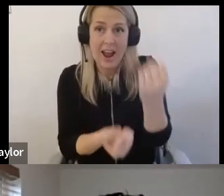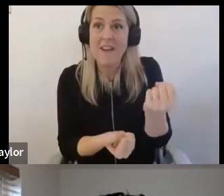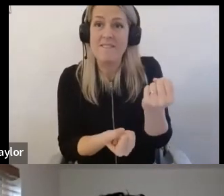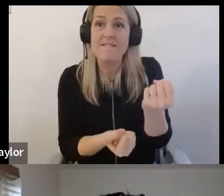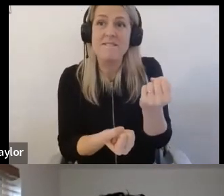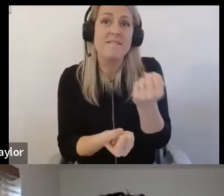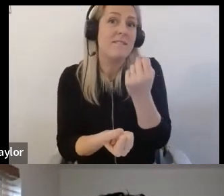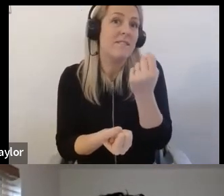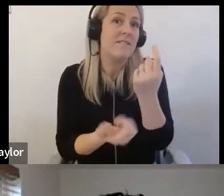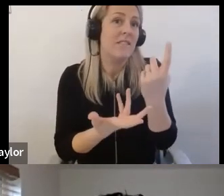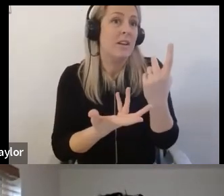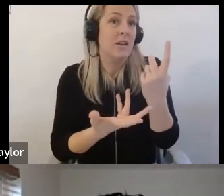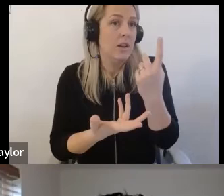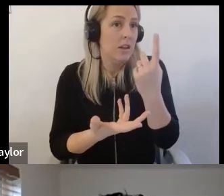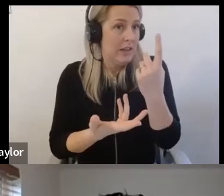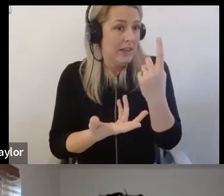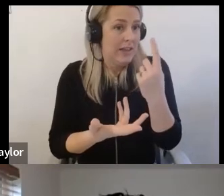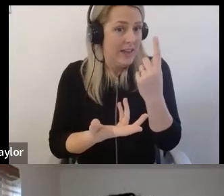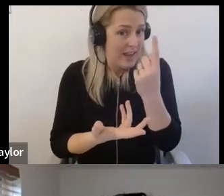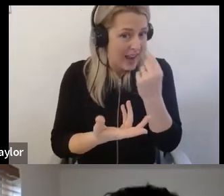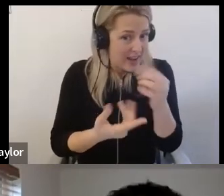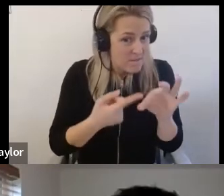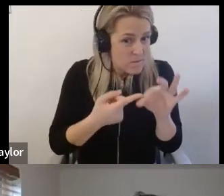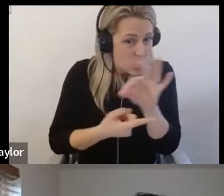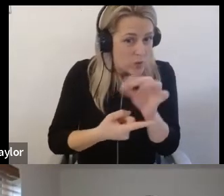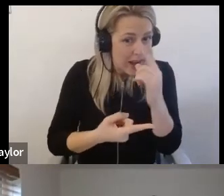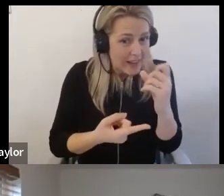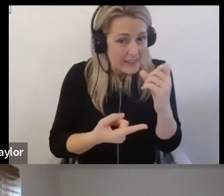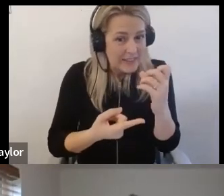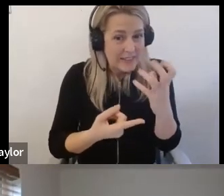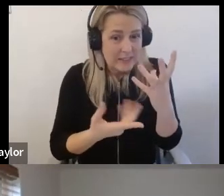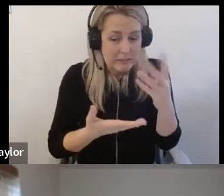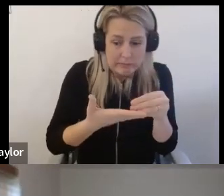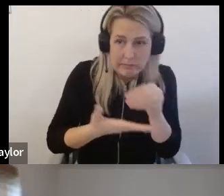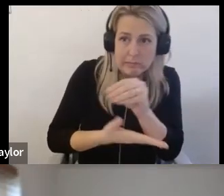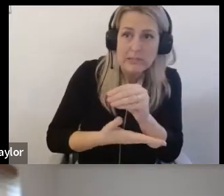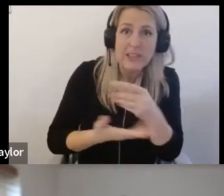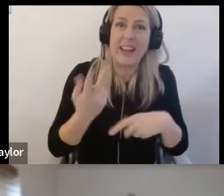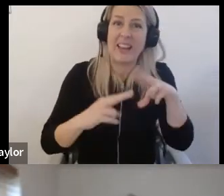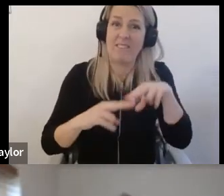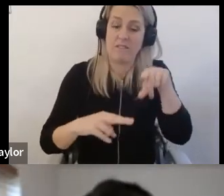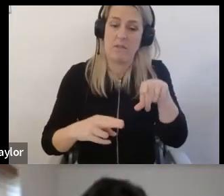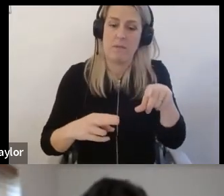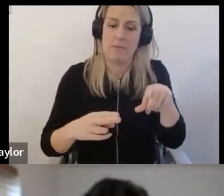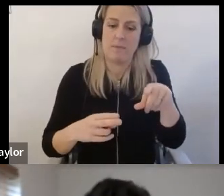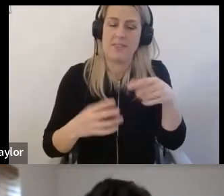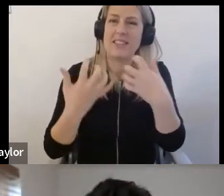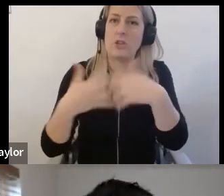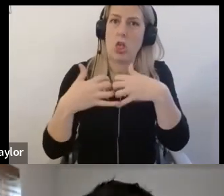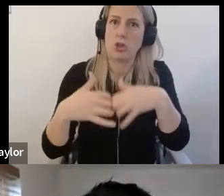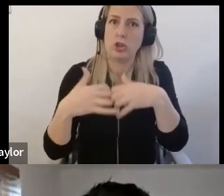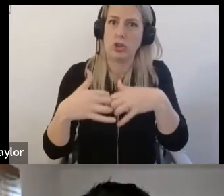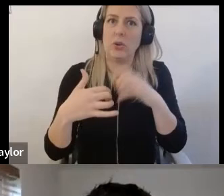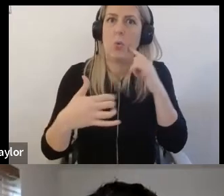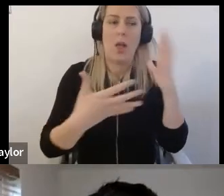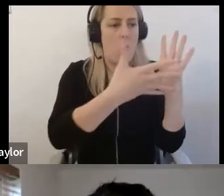that initial technology investment represents a really large part of your budget and you've never used it before, is it fair to expect